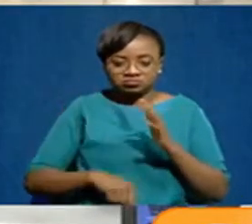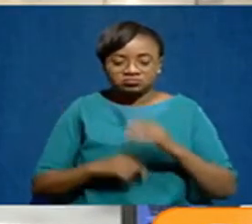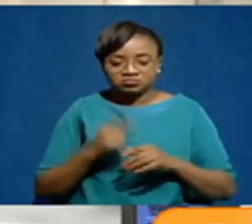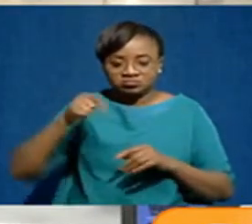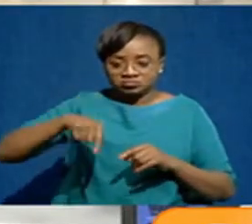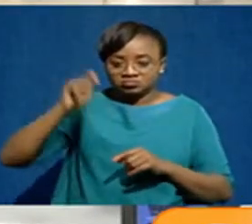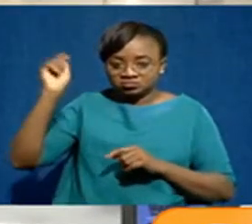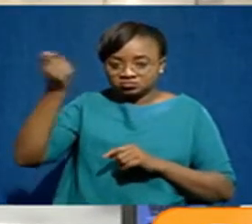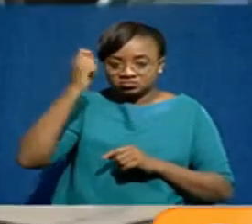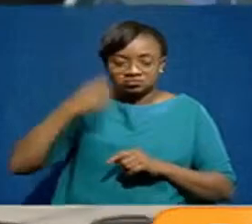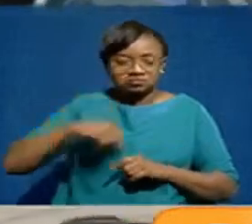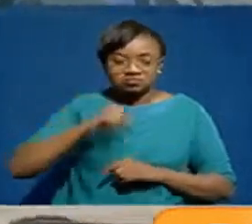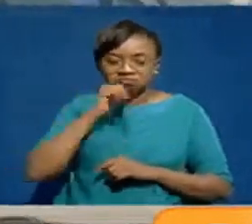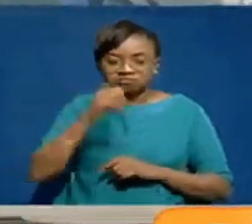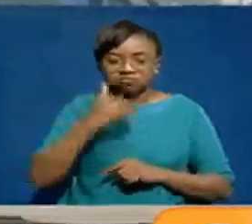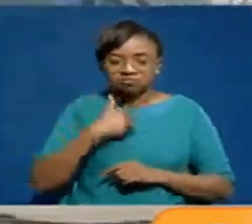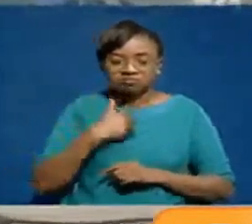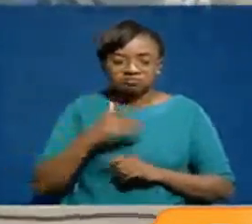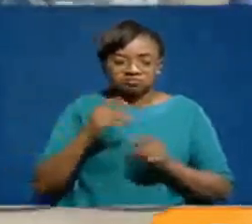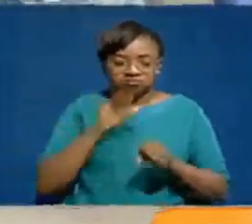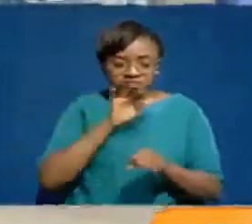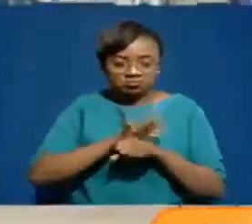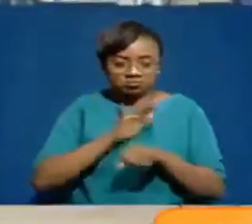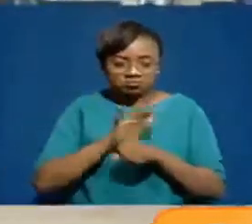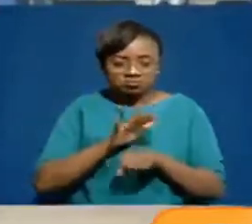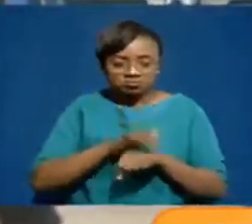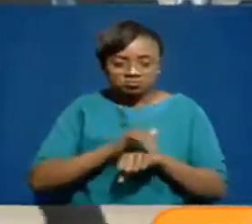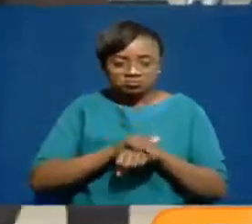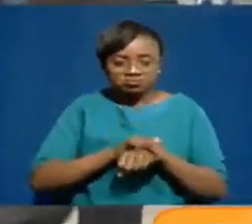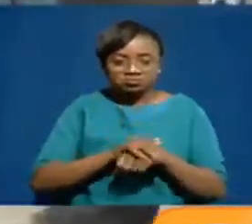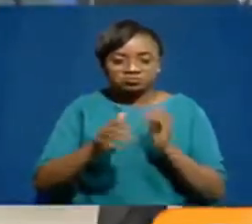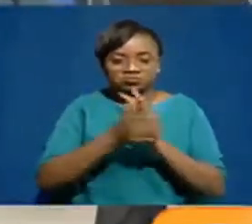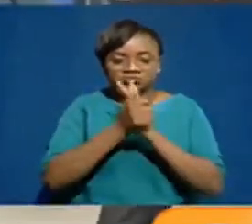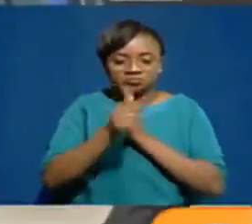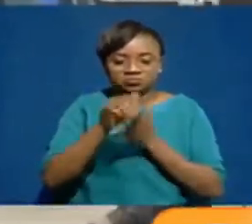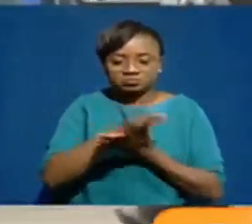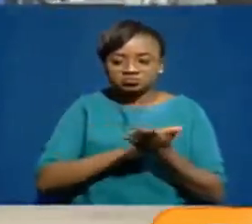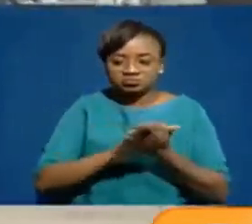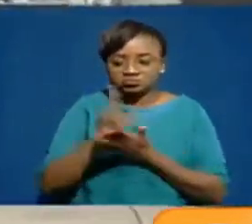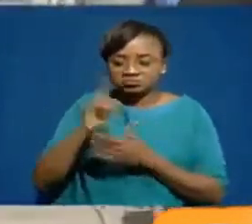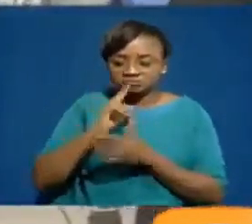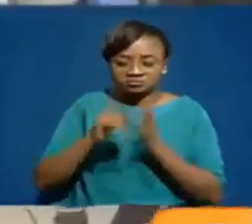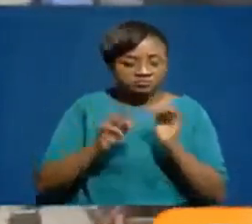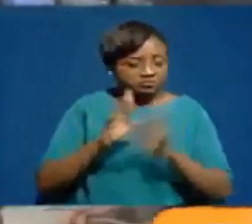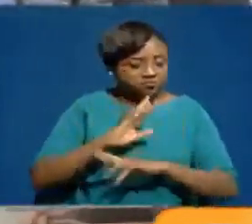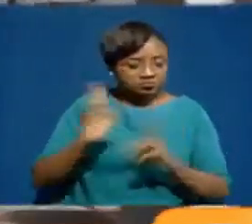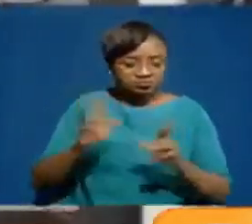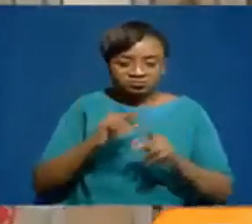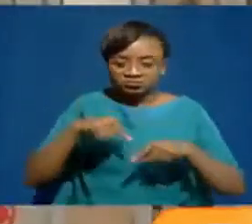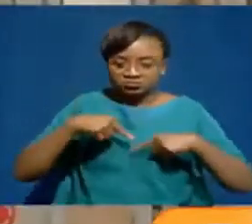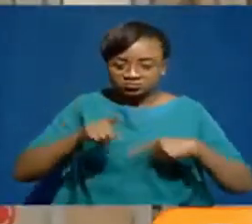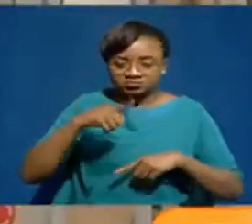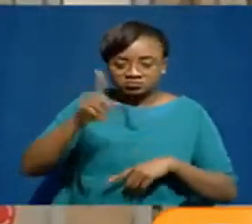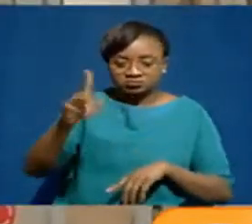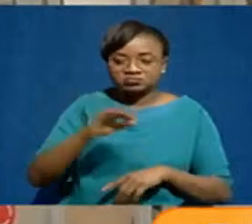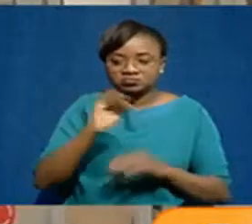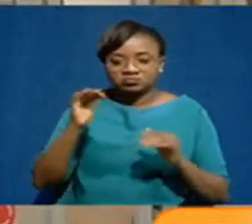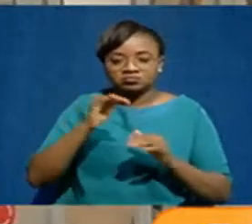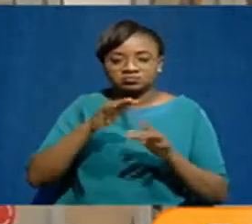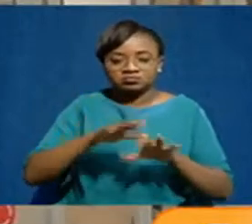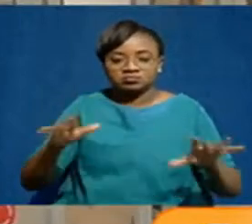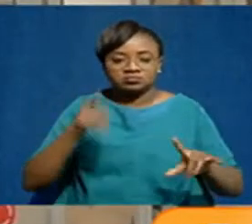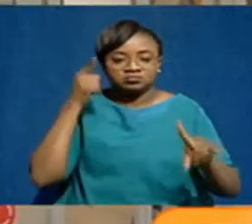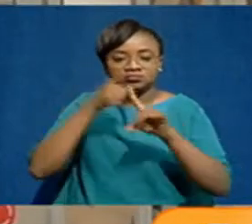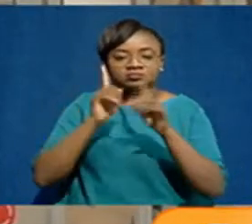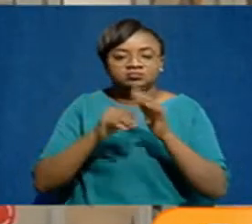good talent base. Octavia Carbon looks forward to scaling and putting the direct air capture machines in the market to be able to capture